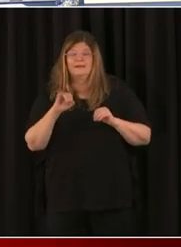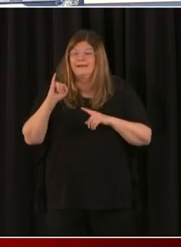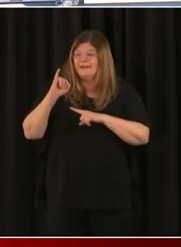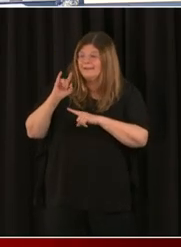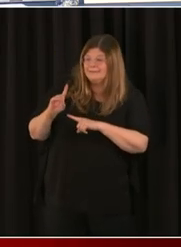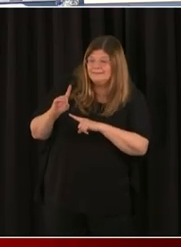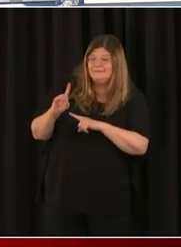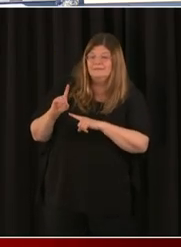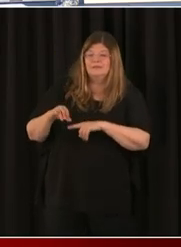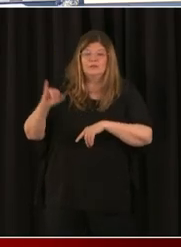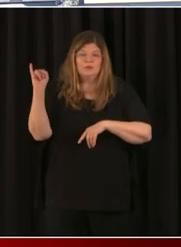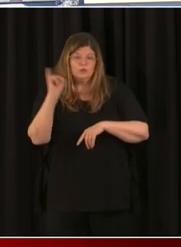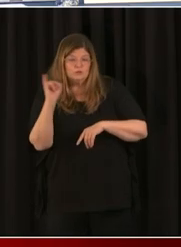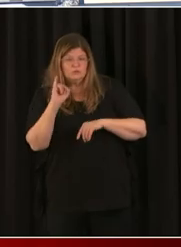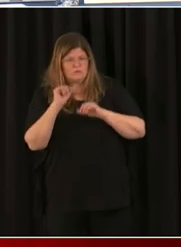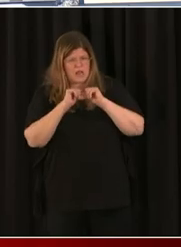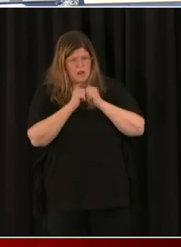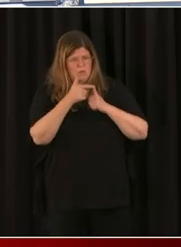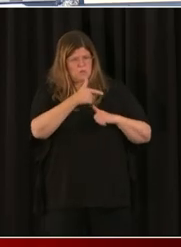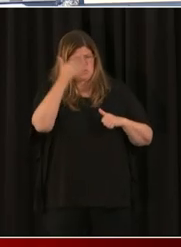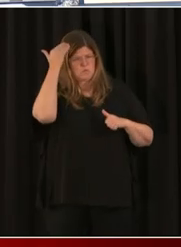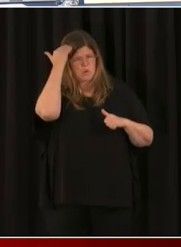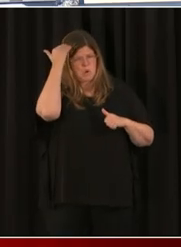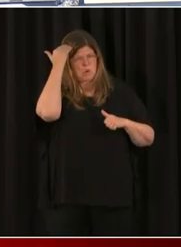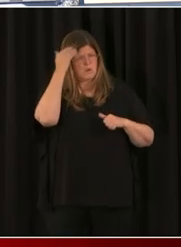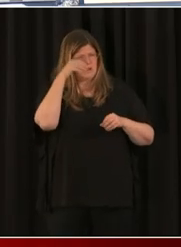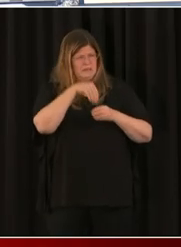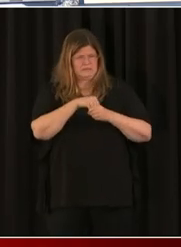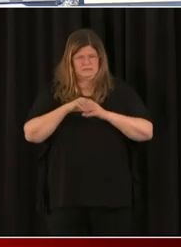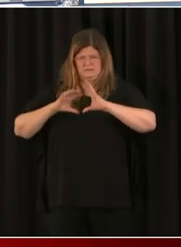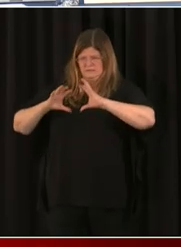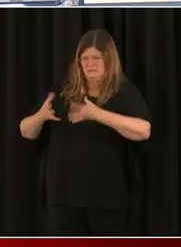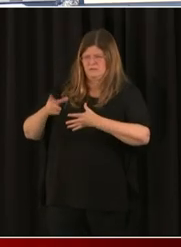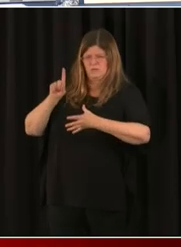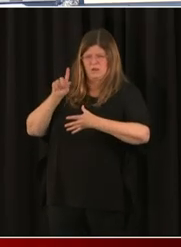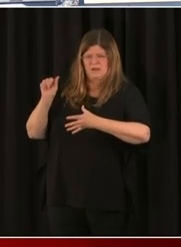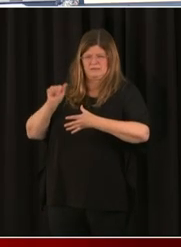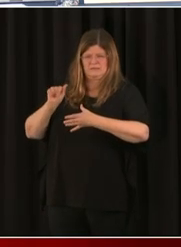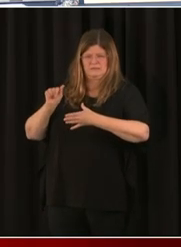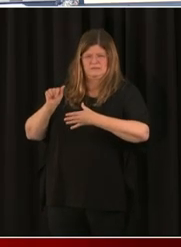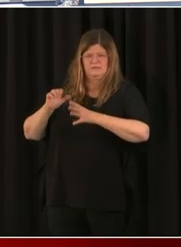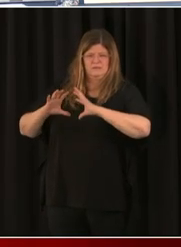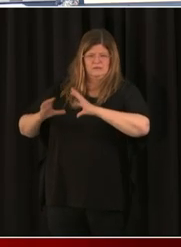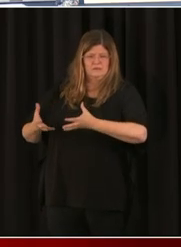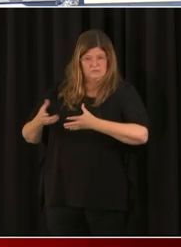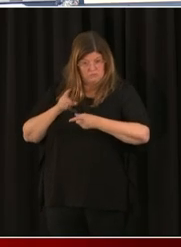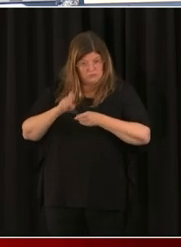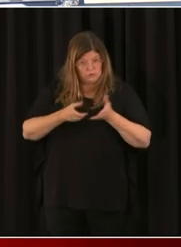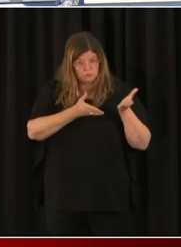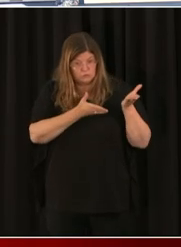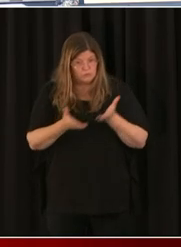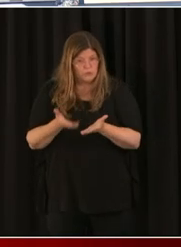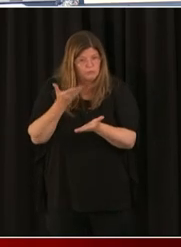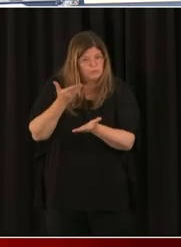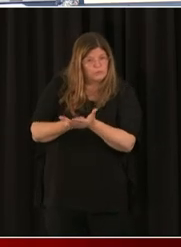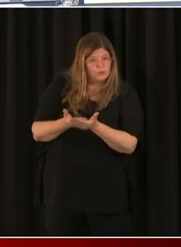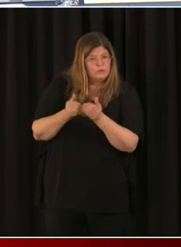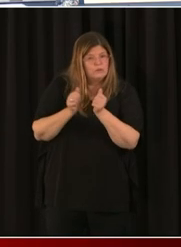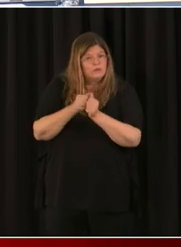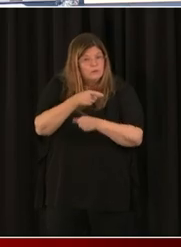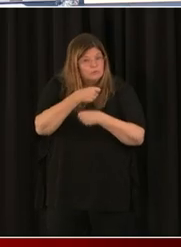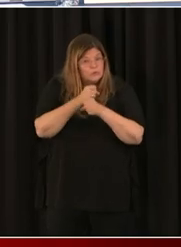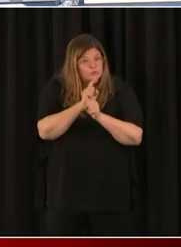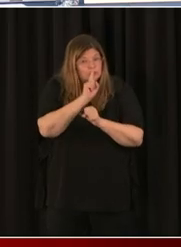they are in 1A, despite that it says that they should bring that with them. And I'm just wondering, why that is. We've